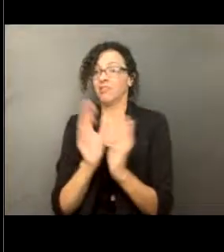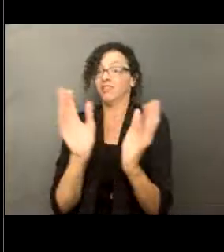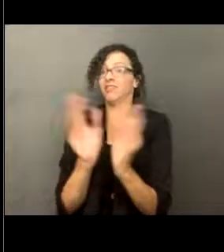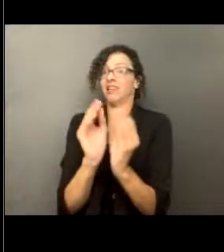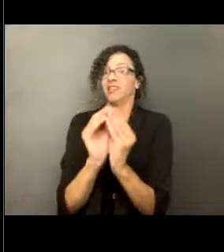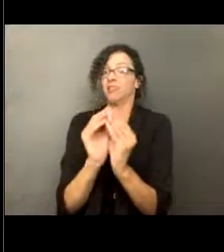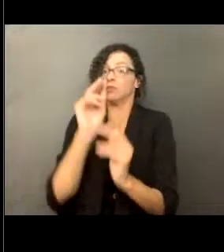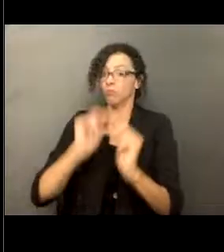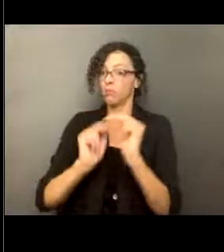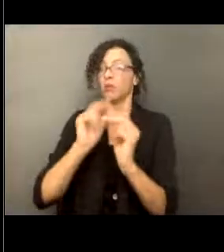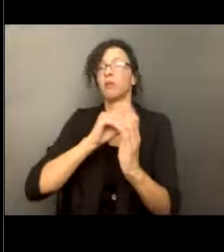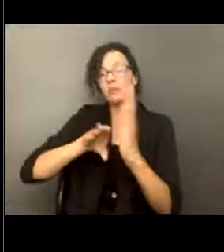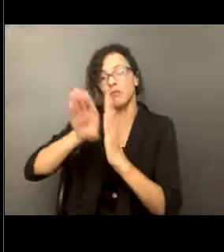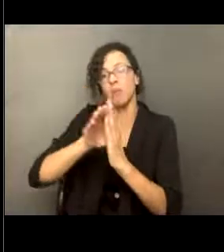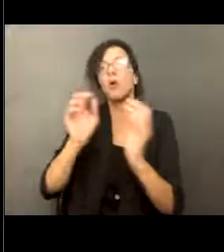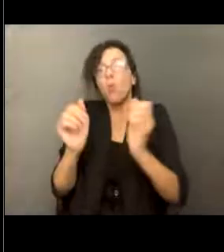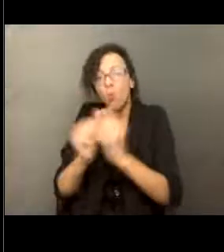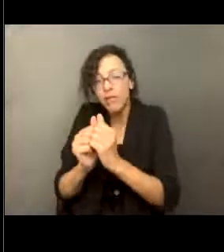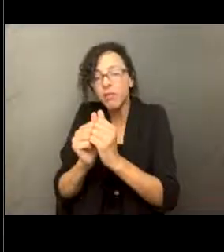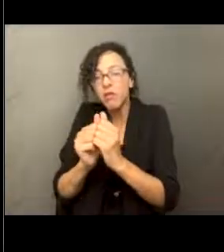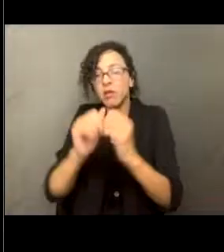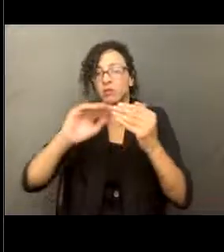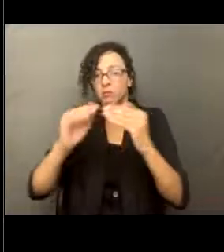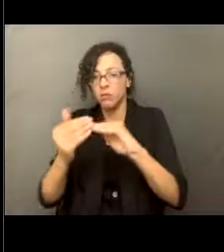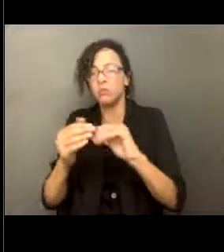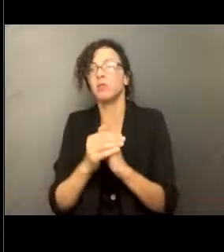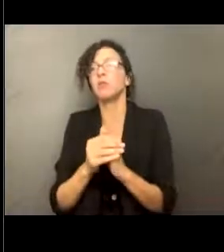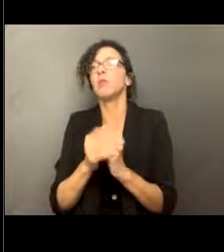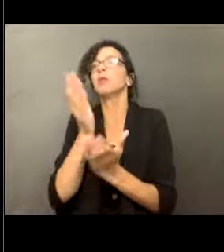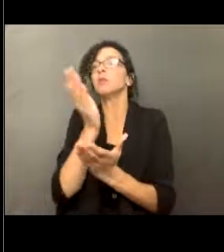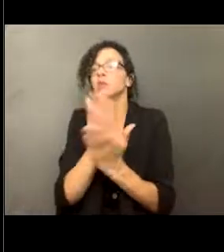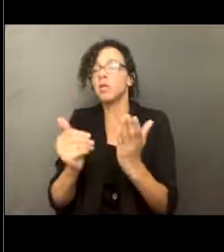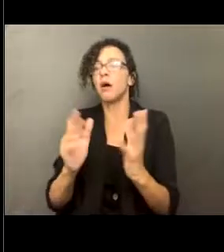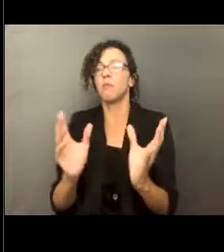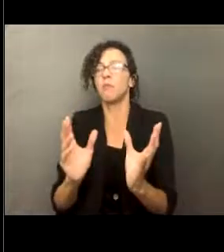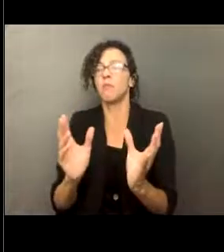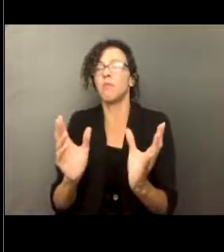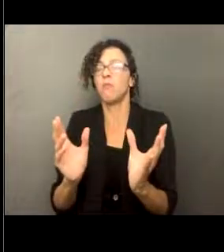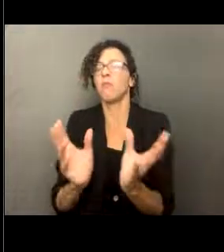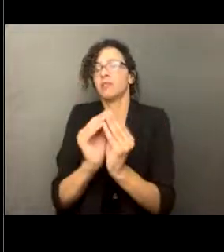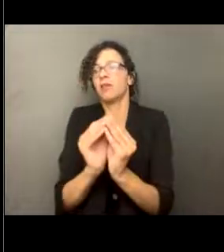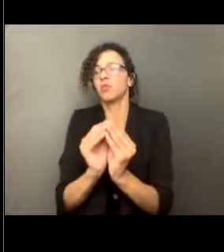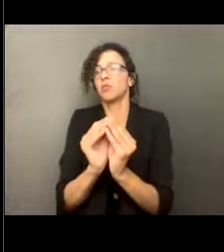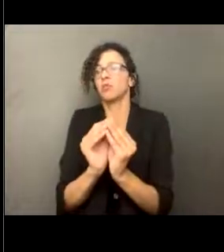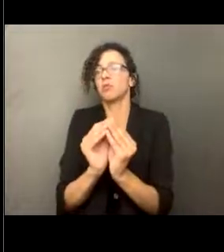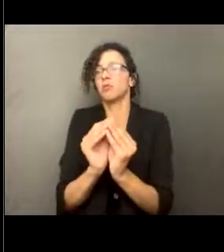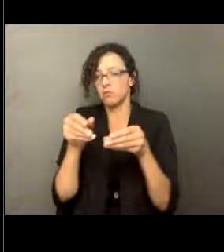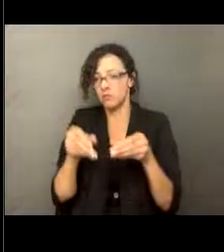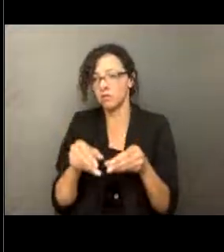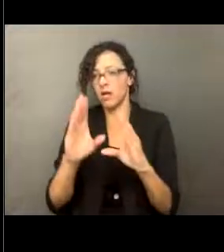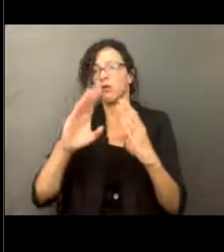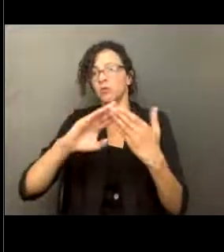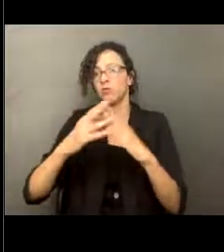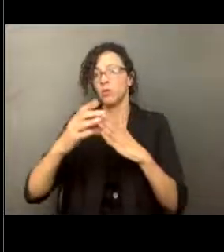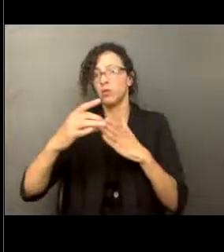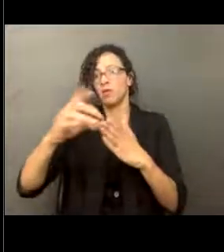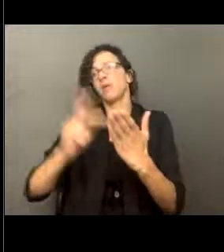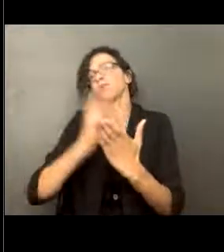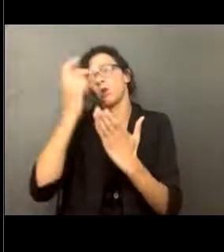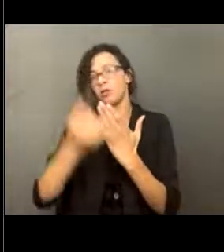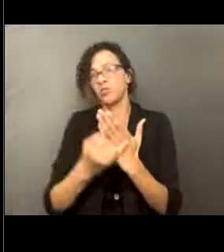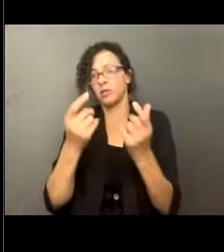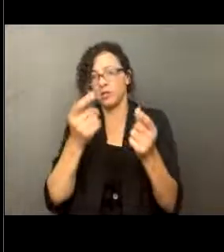Some of them were very much taken on by community to do a community-led project. So we had that flexibility in there. I think there's many